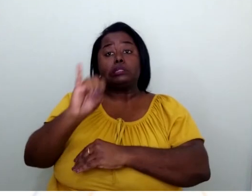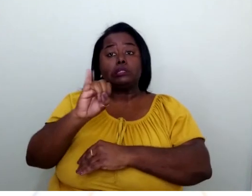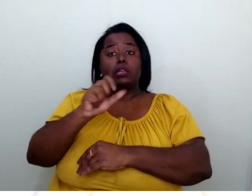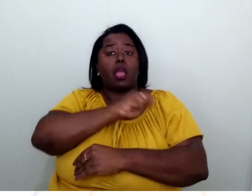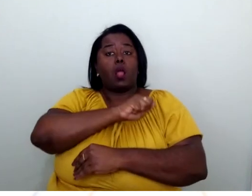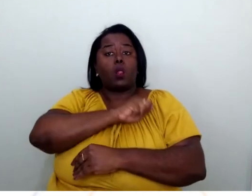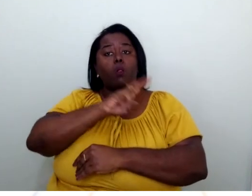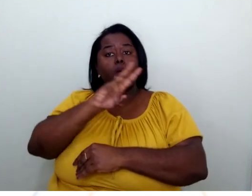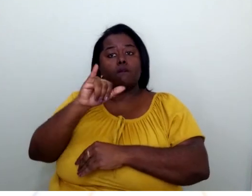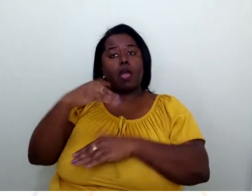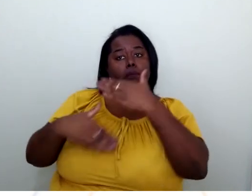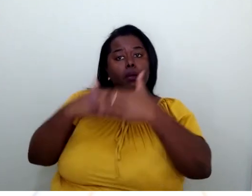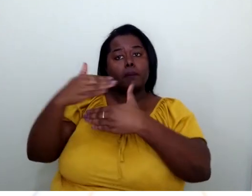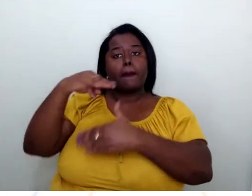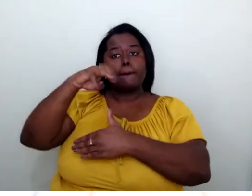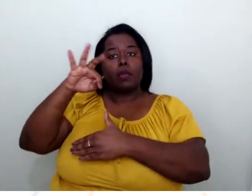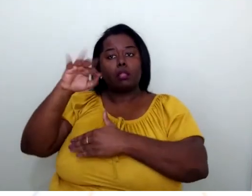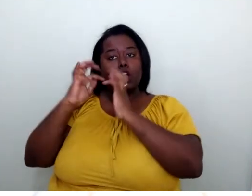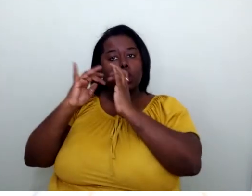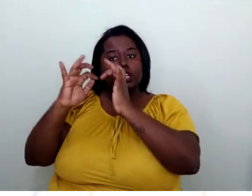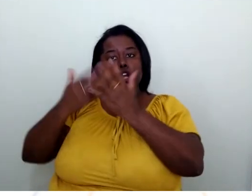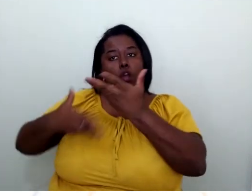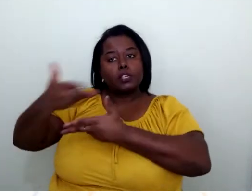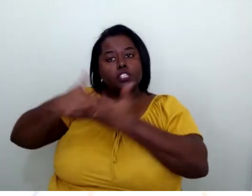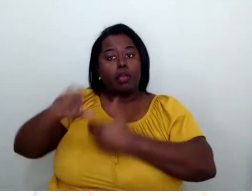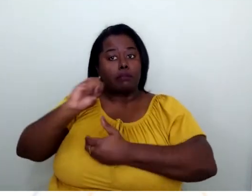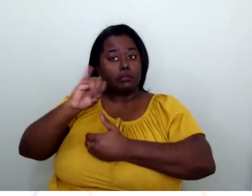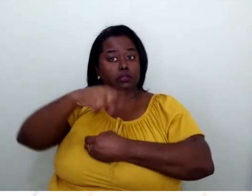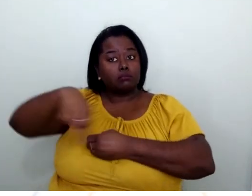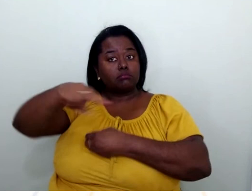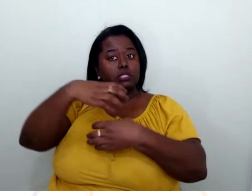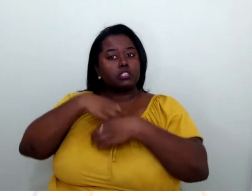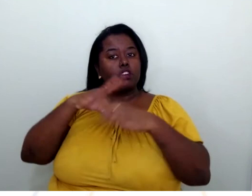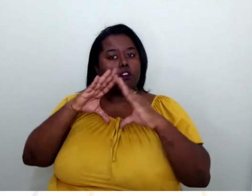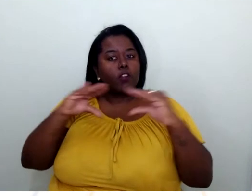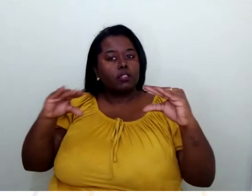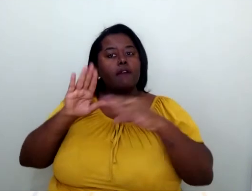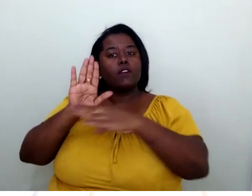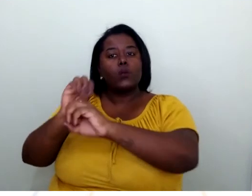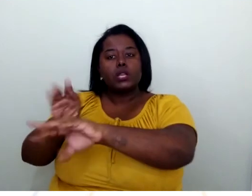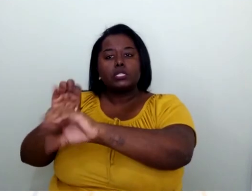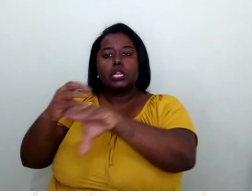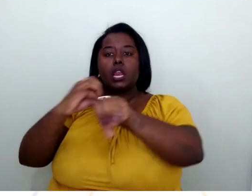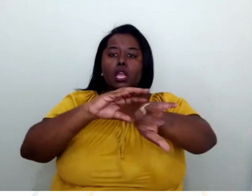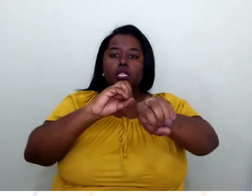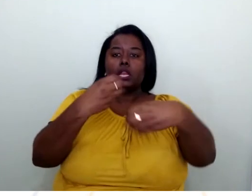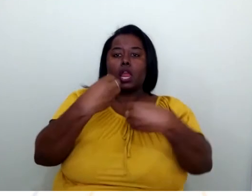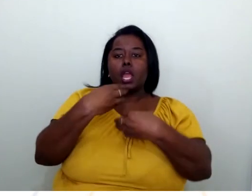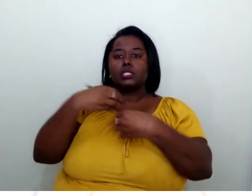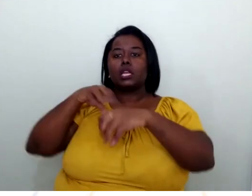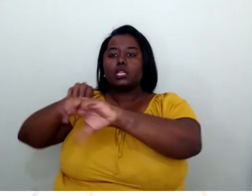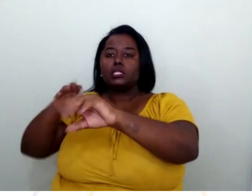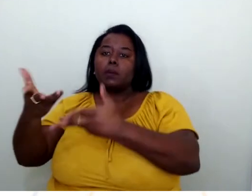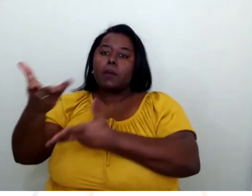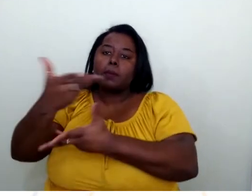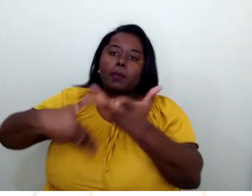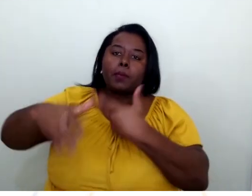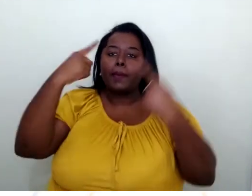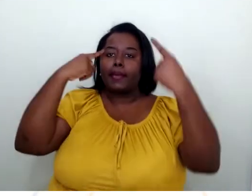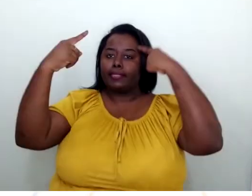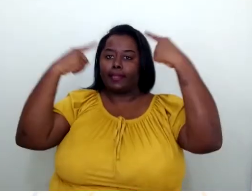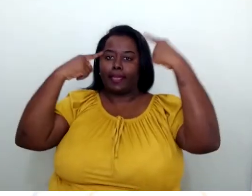so that they've got a colleague, a friend to work with throughout the course, setting the personal learning goals for the course.